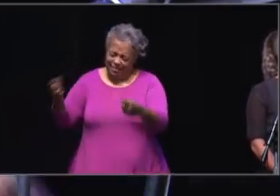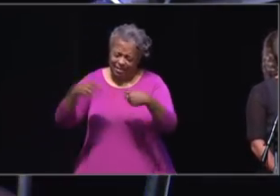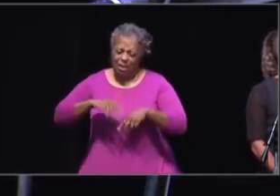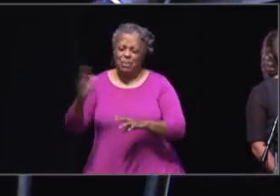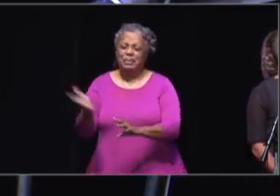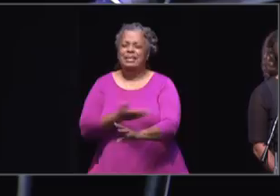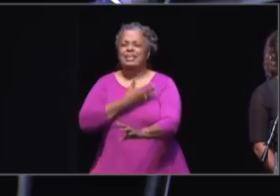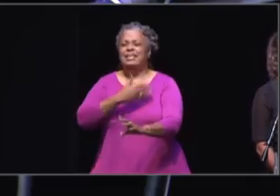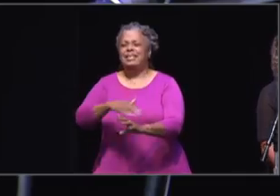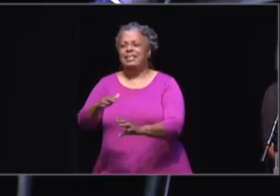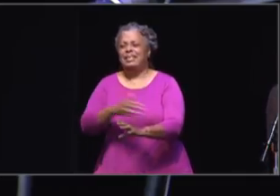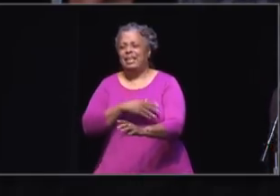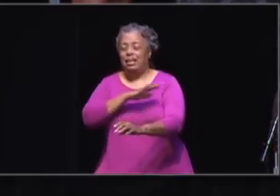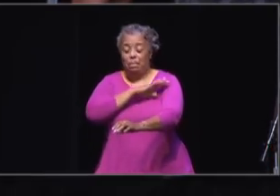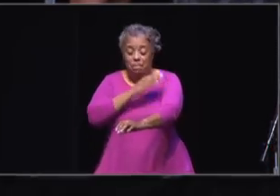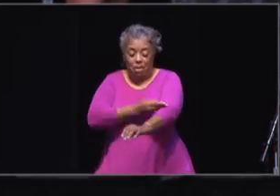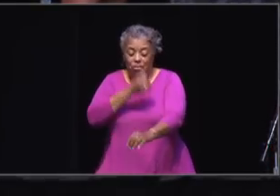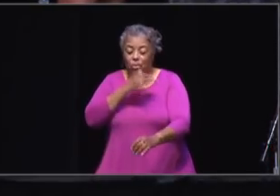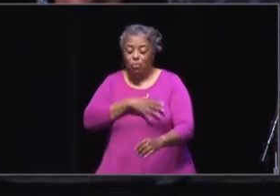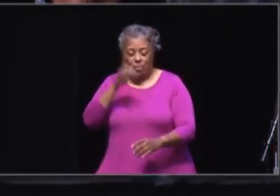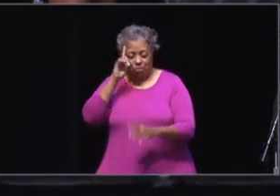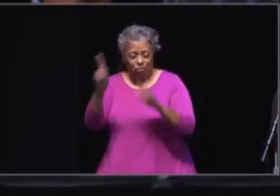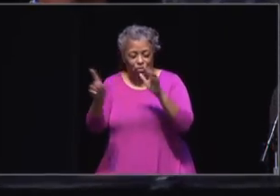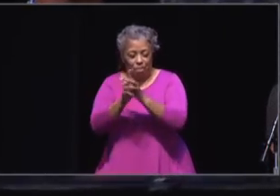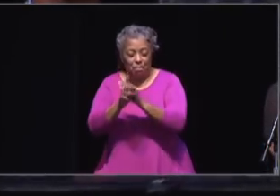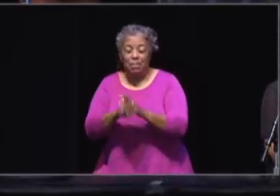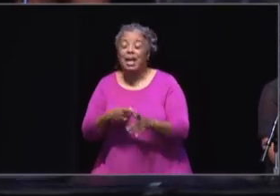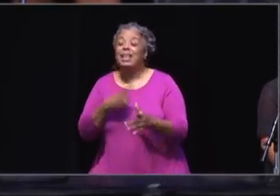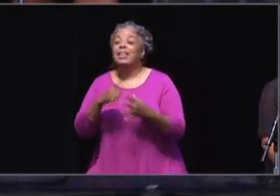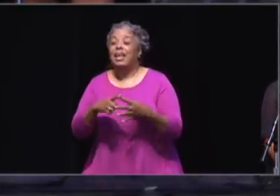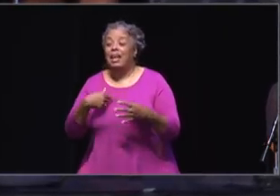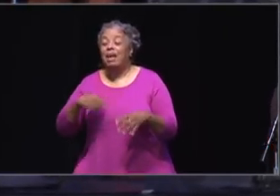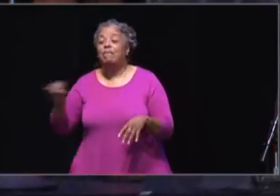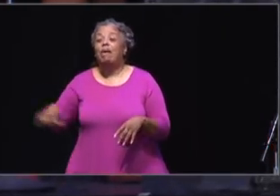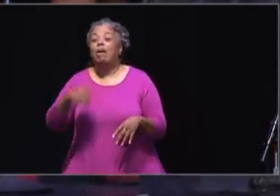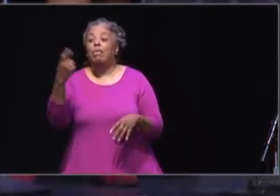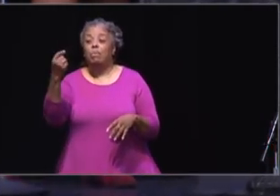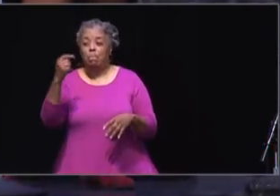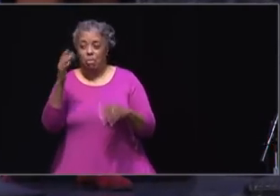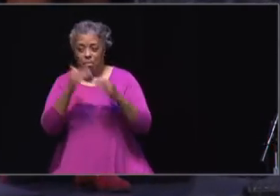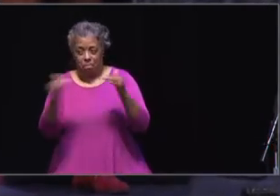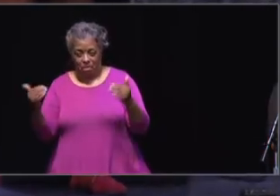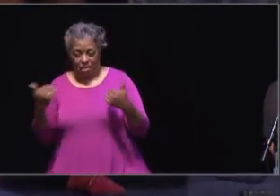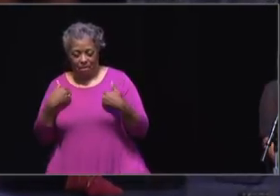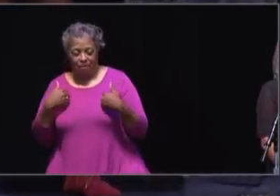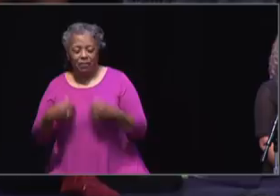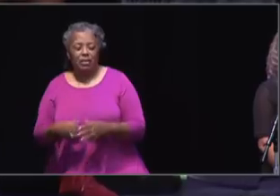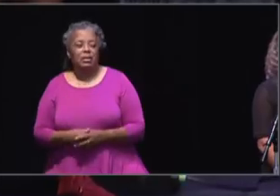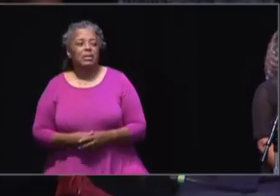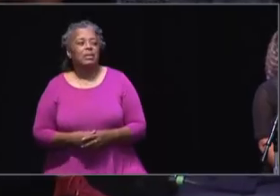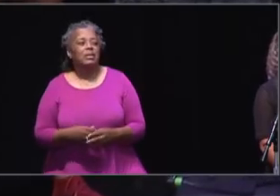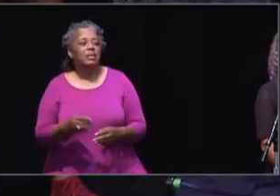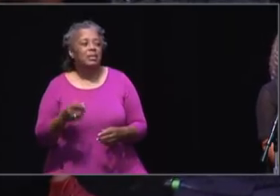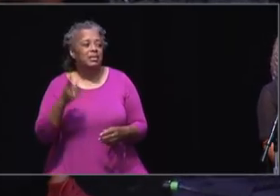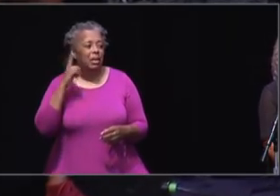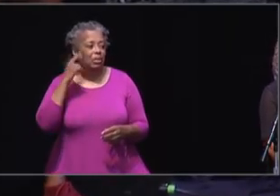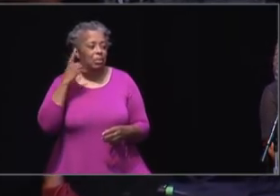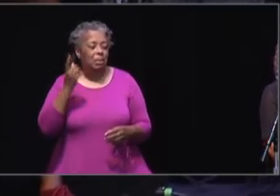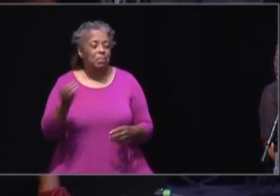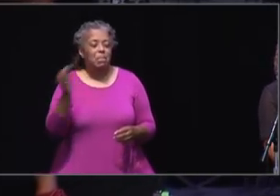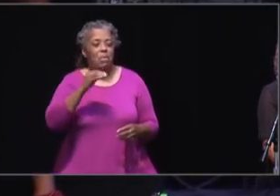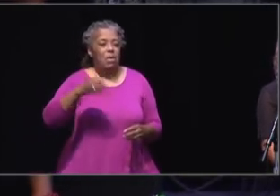women come down. Okay, and then there's a part on top. Sing till the power of the women